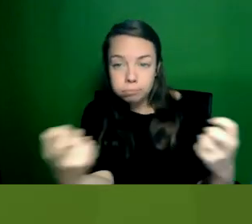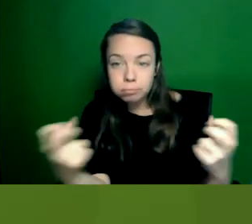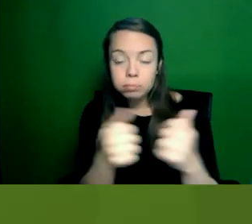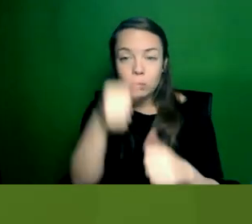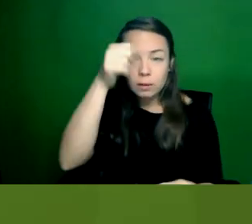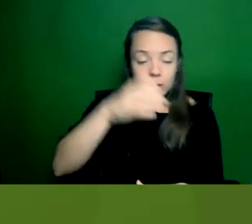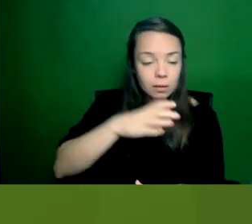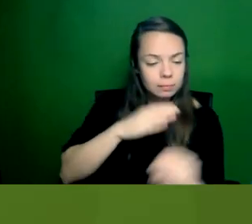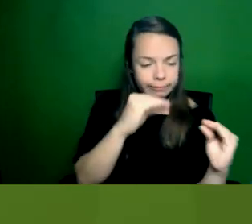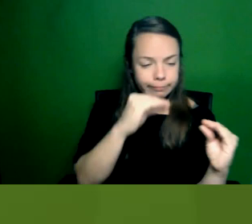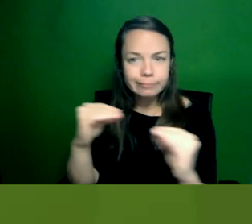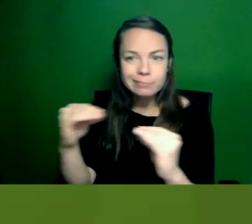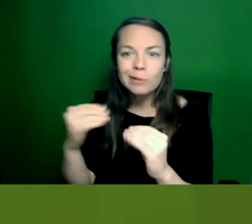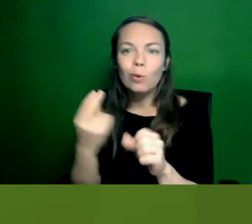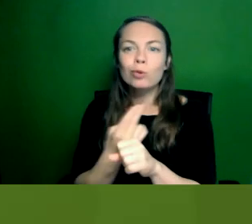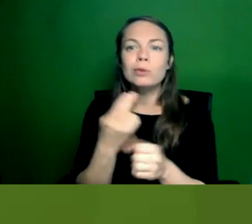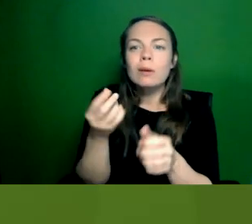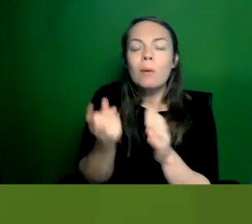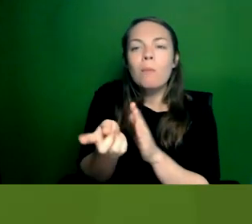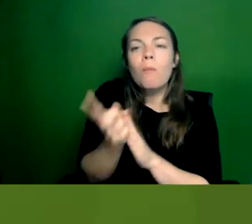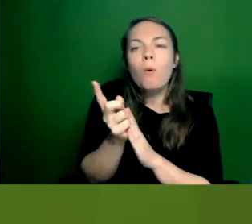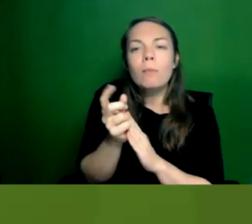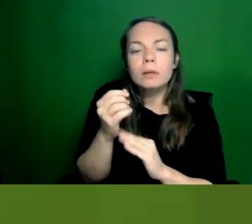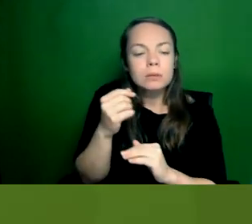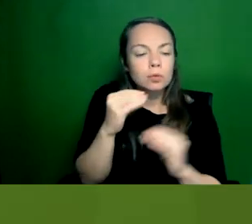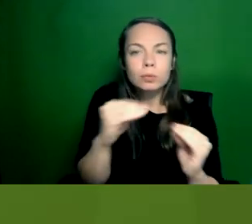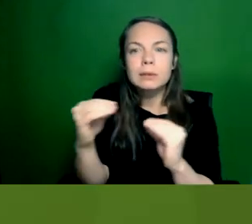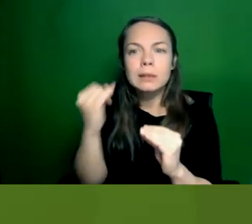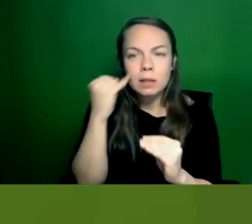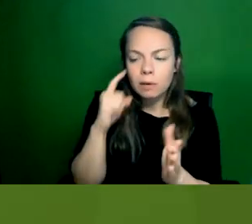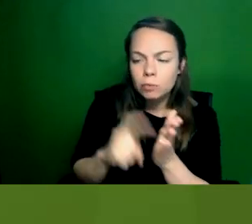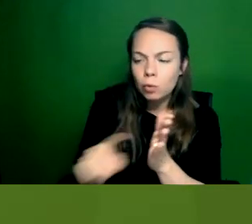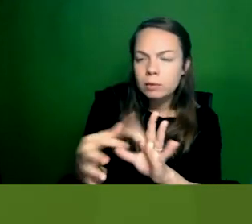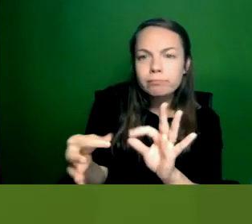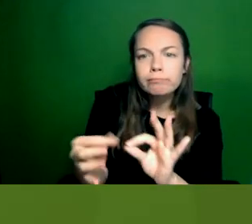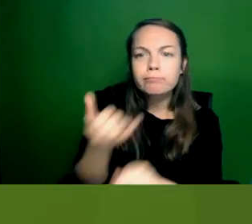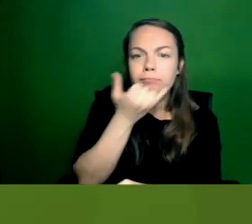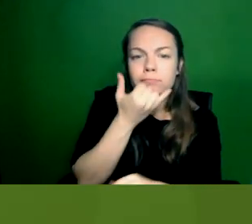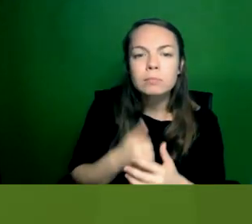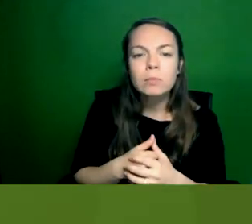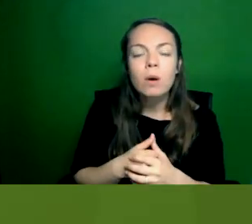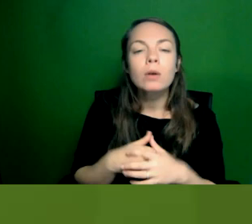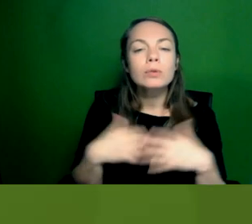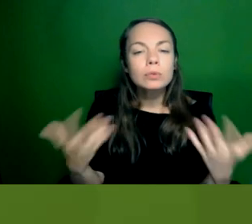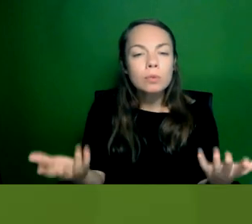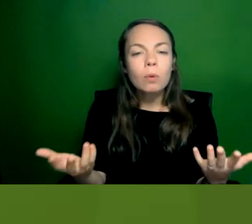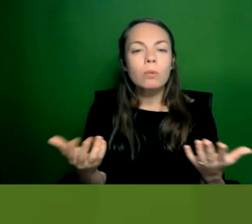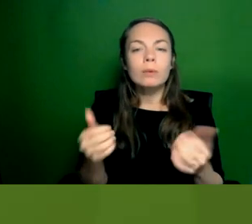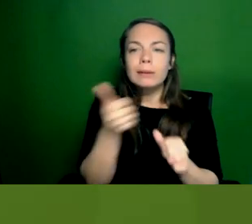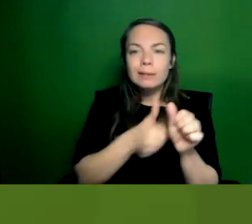teachable moments if some of that harmful language is used? I mean, every single one of us has a role, no matter what